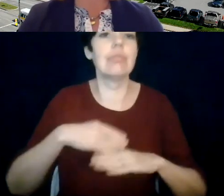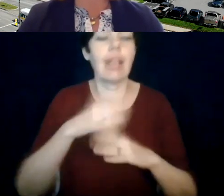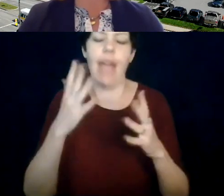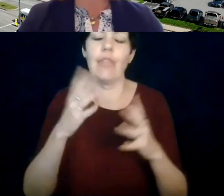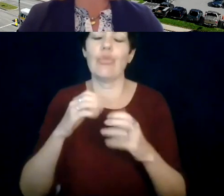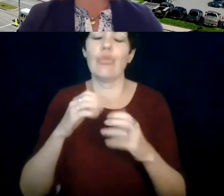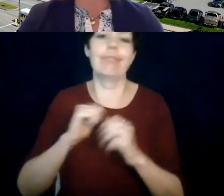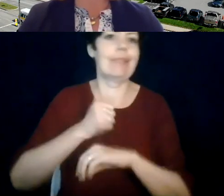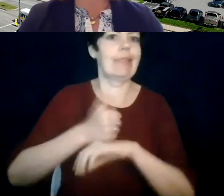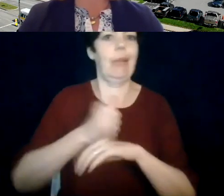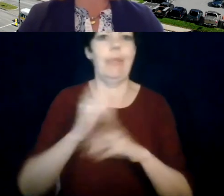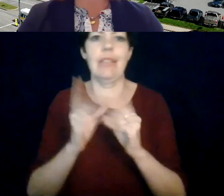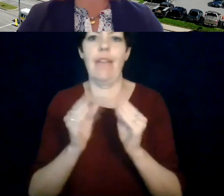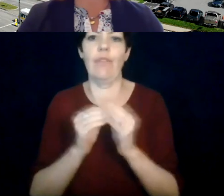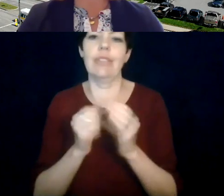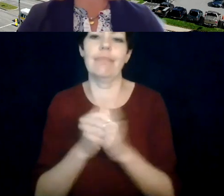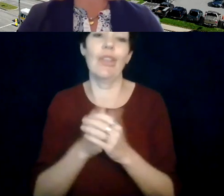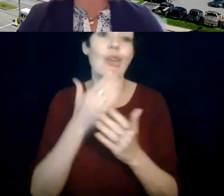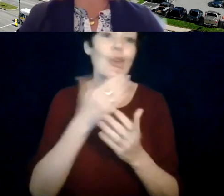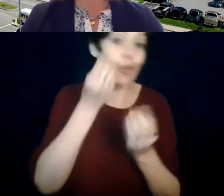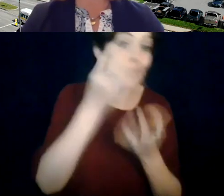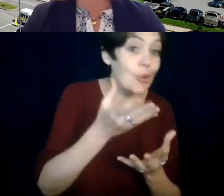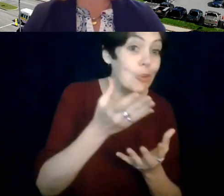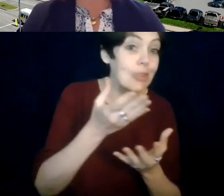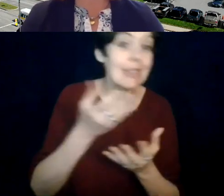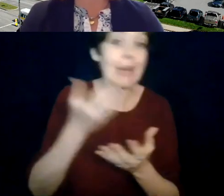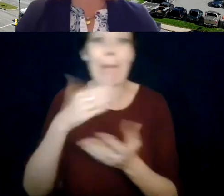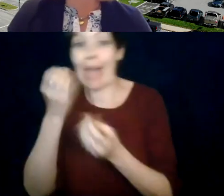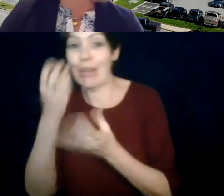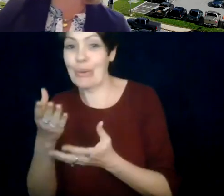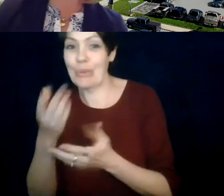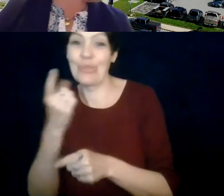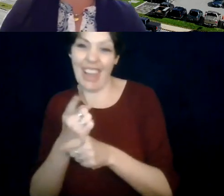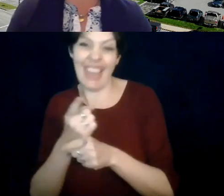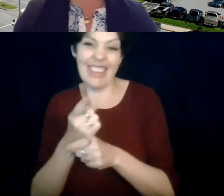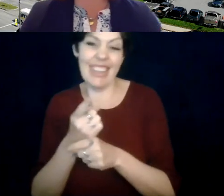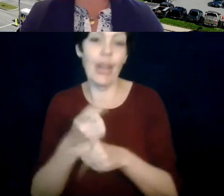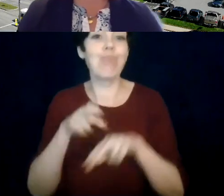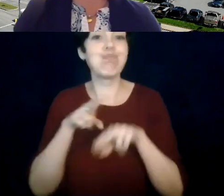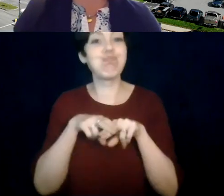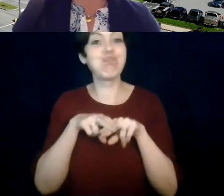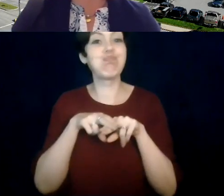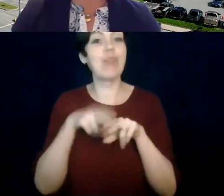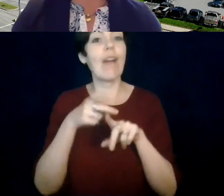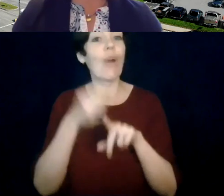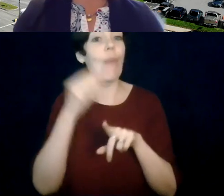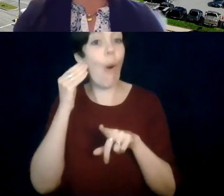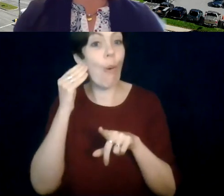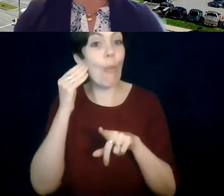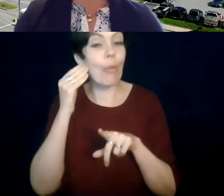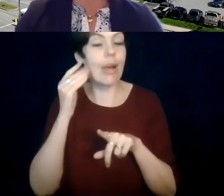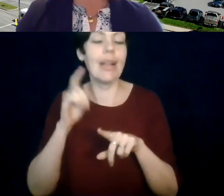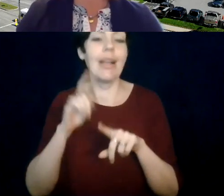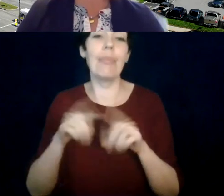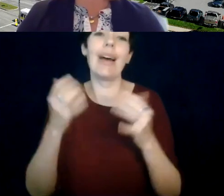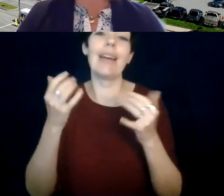news and bad news on the virtual, right? We get to take it in our own home, and now we, with the weather that's going to be so